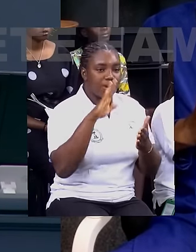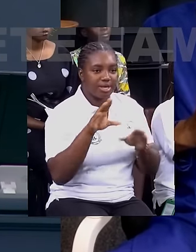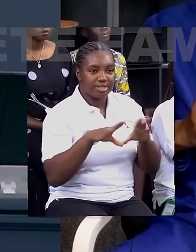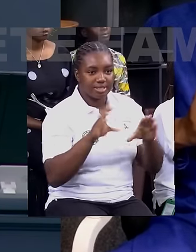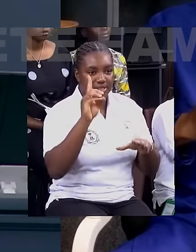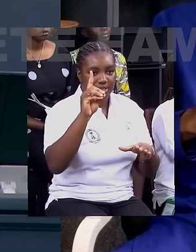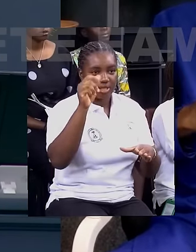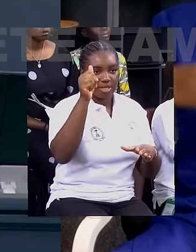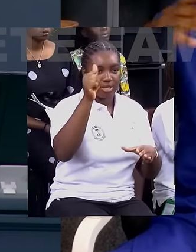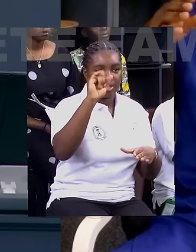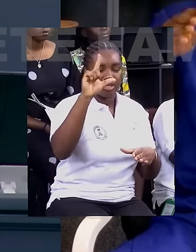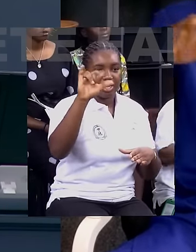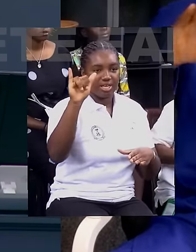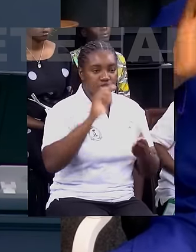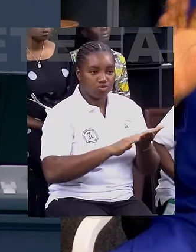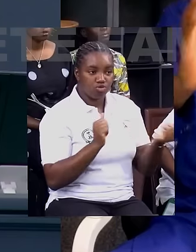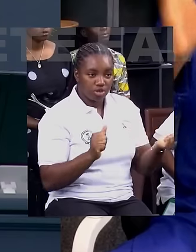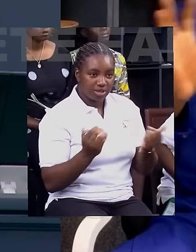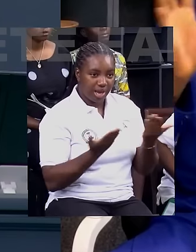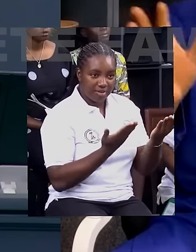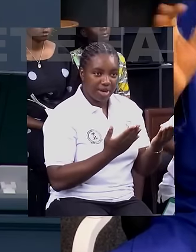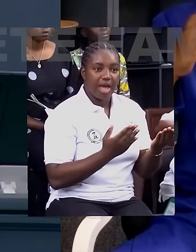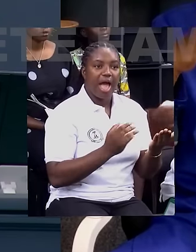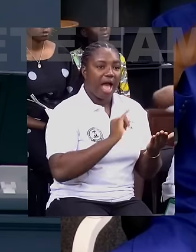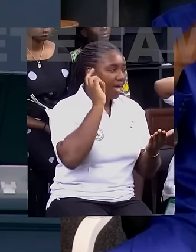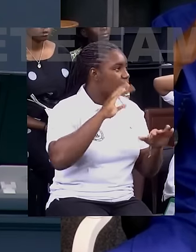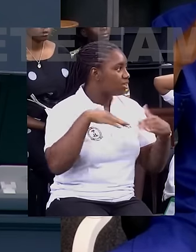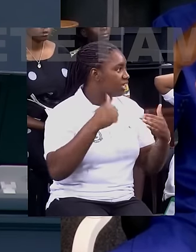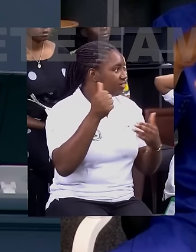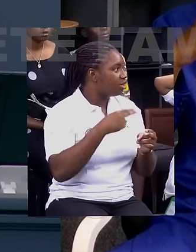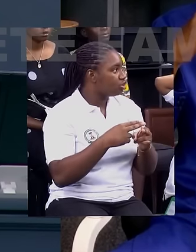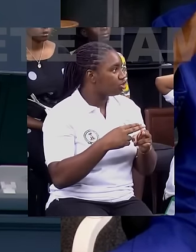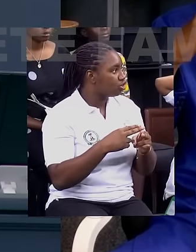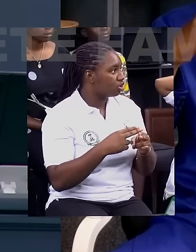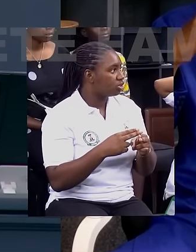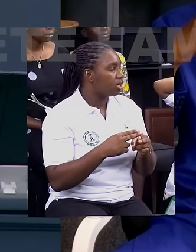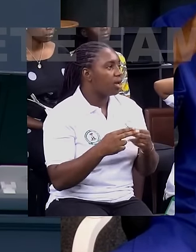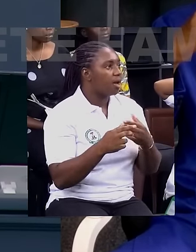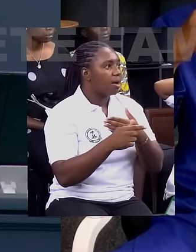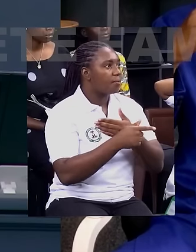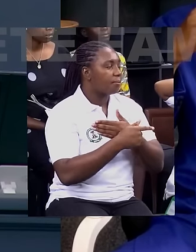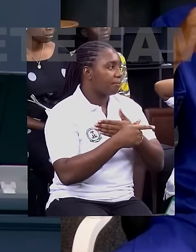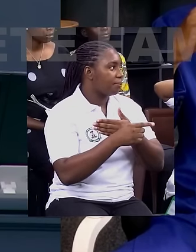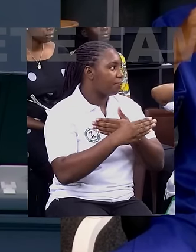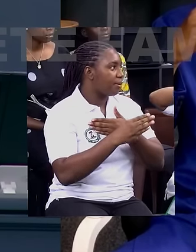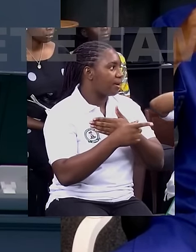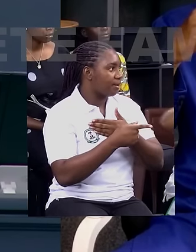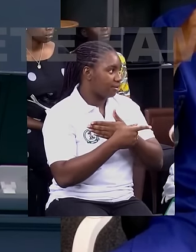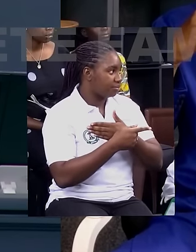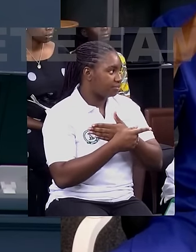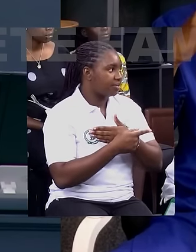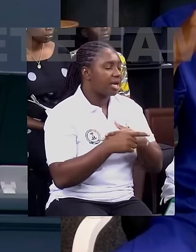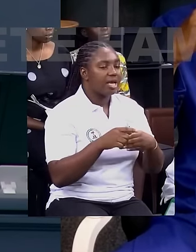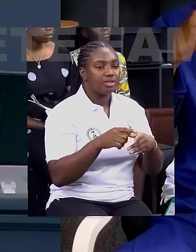carried about. They are being mischievous. I'll just give you a brief background. But somebody told me now, Yes. That as we speak